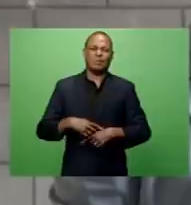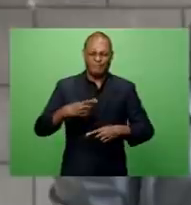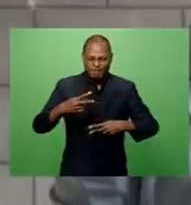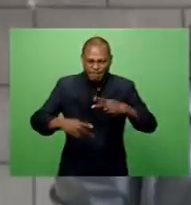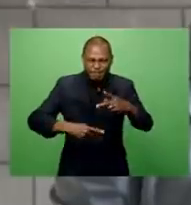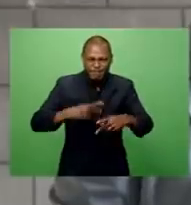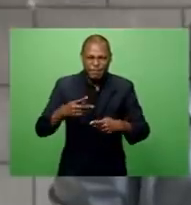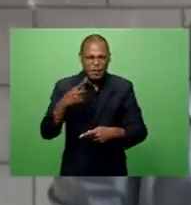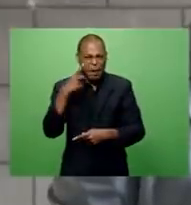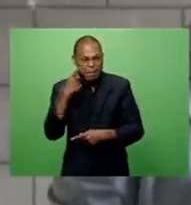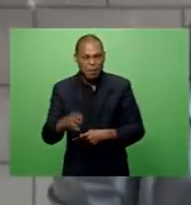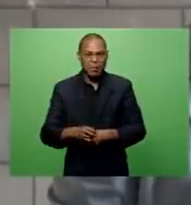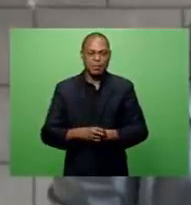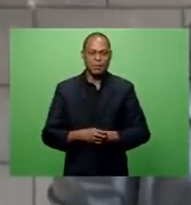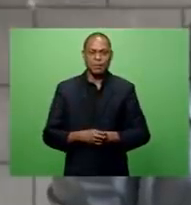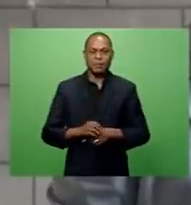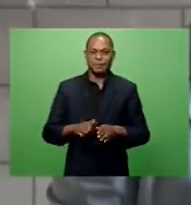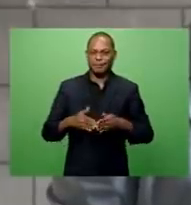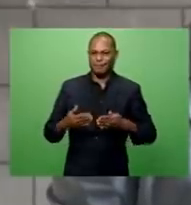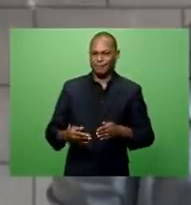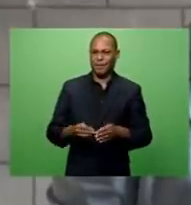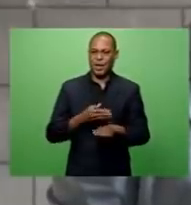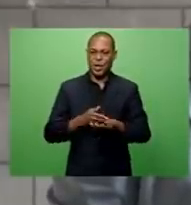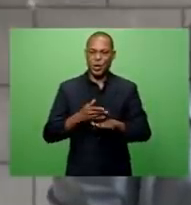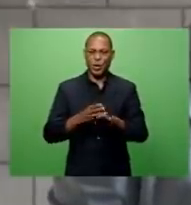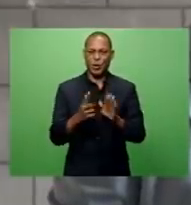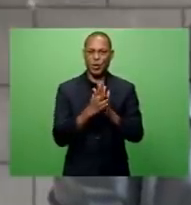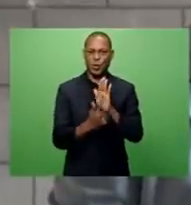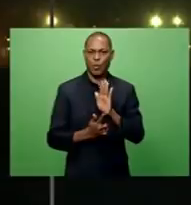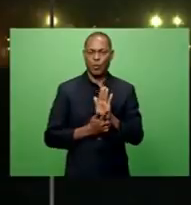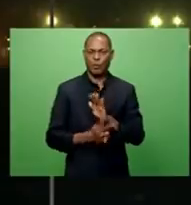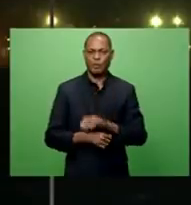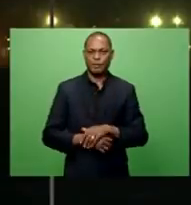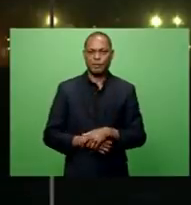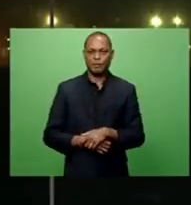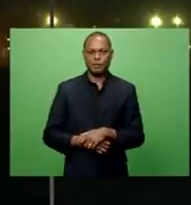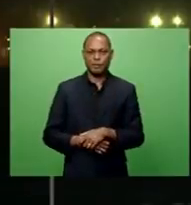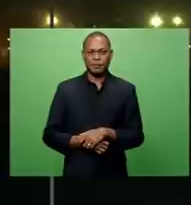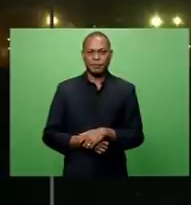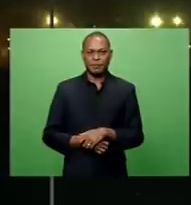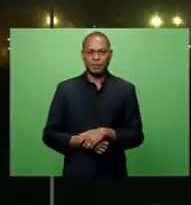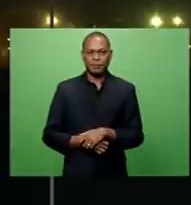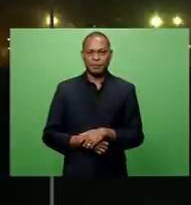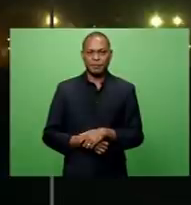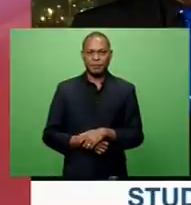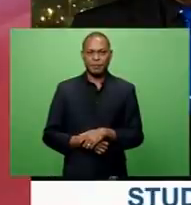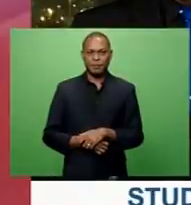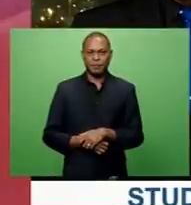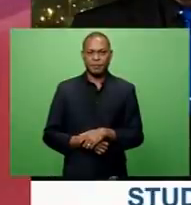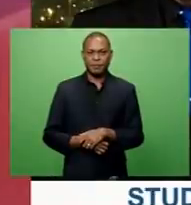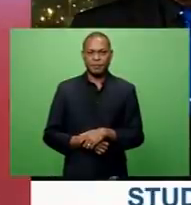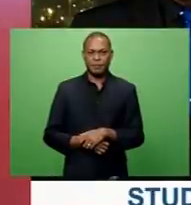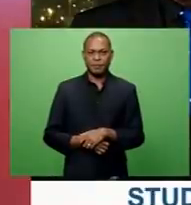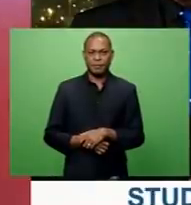of modern laws. Apanisa Wangainandovu, FBC News. And Apanisa